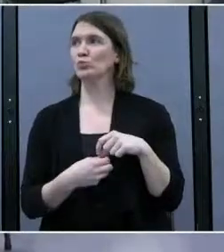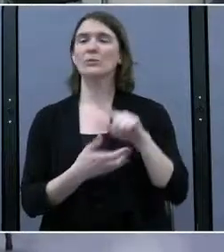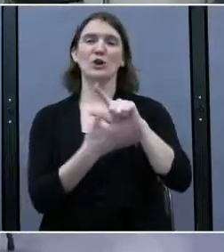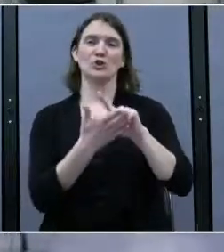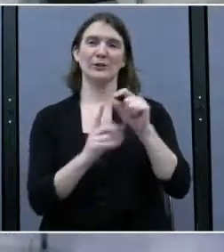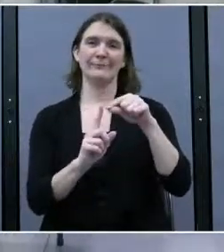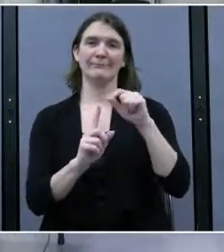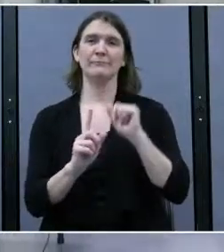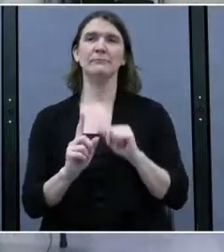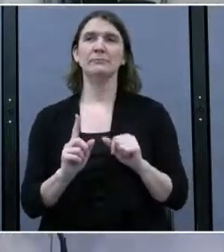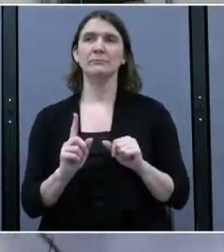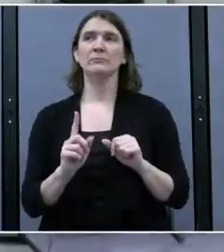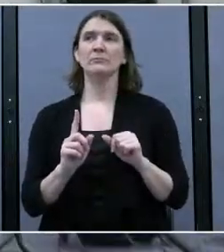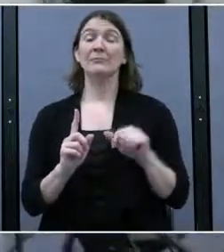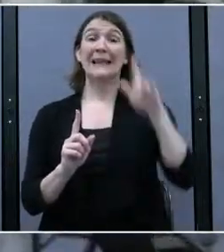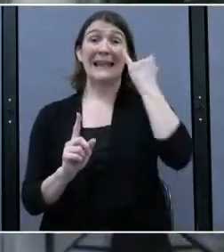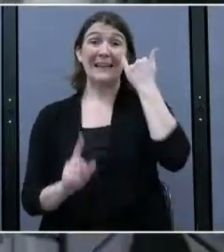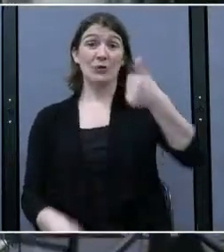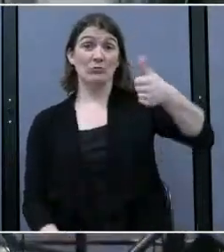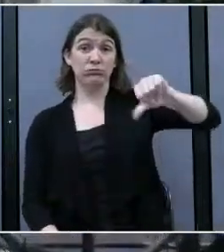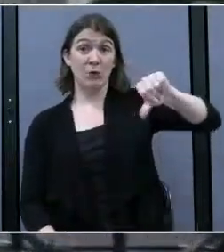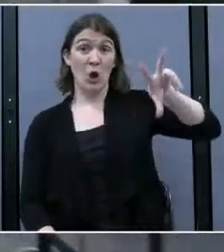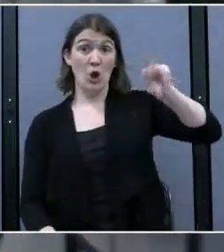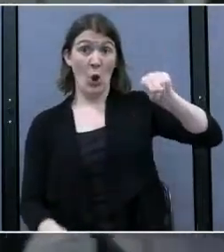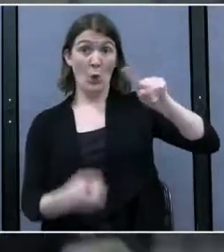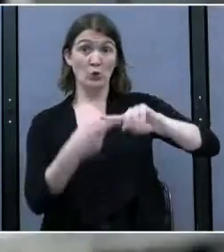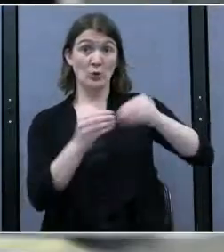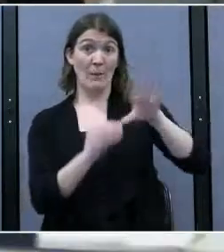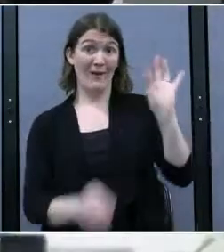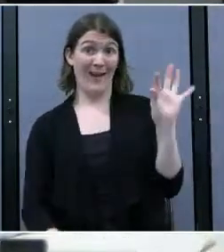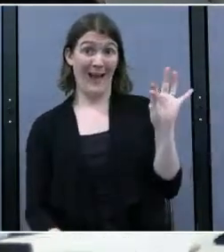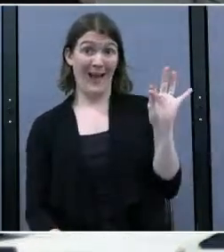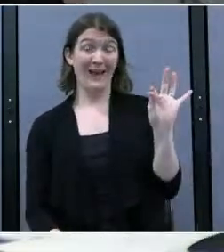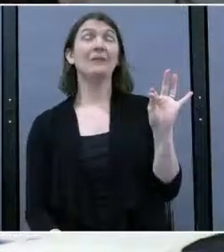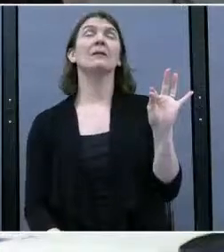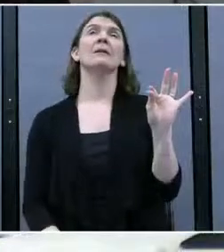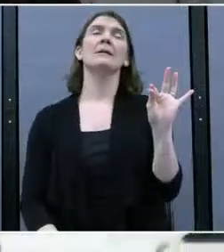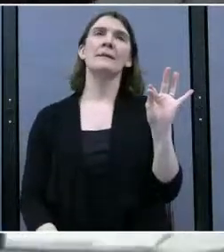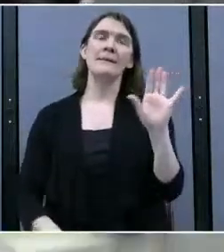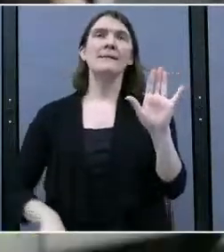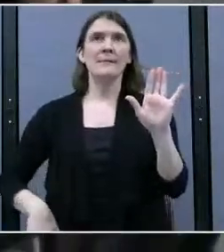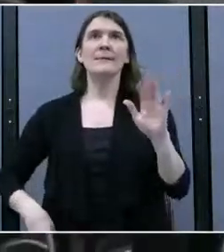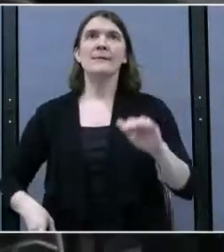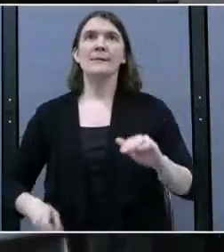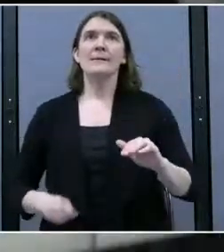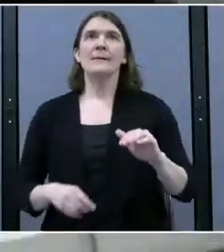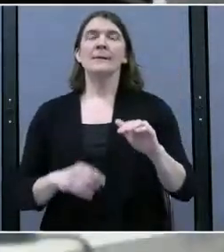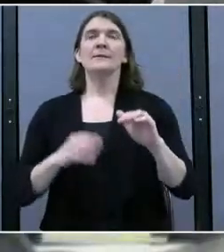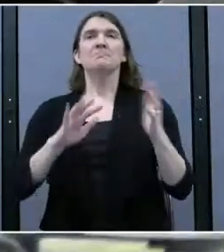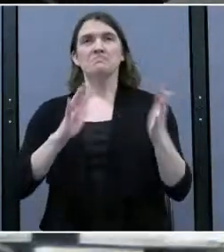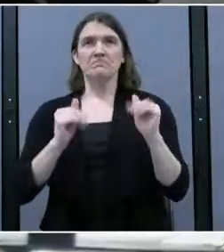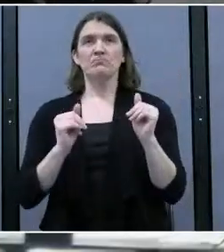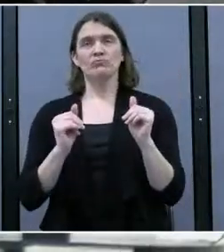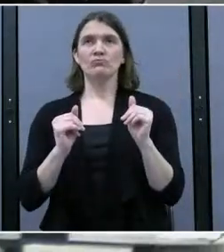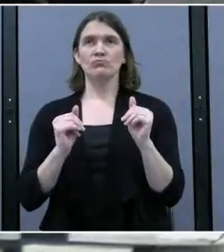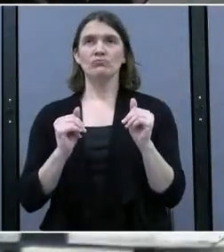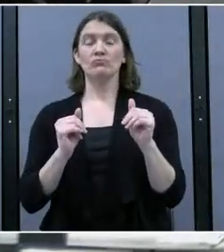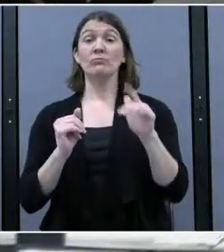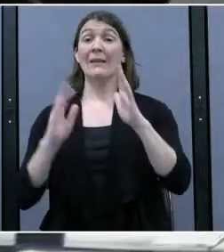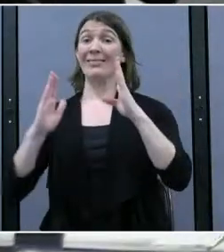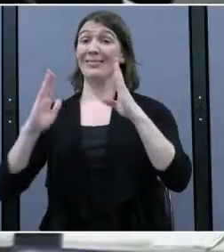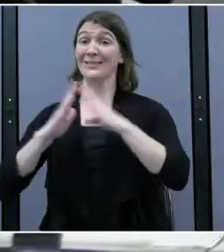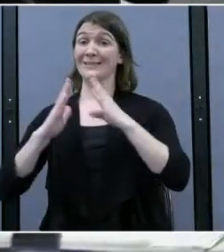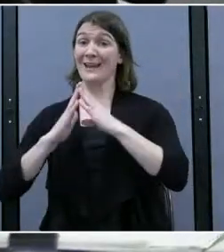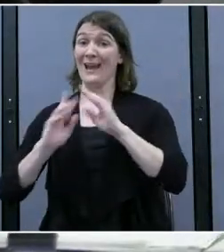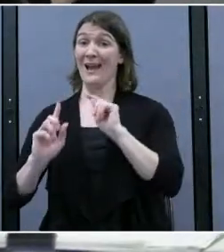with regard to voting no on this, it occurs to me that from the standpoint of the